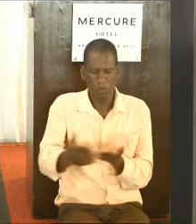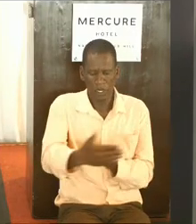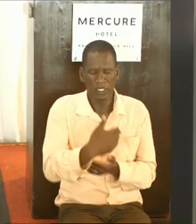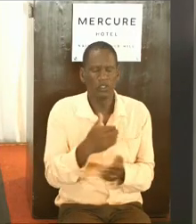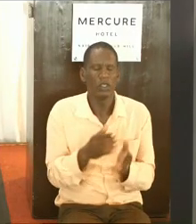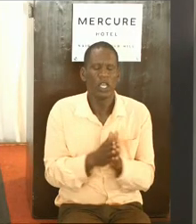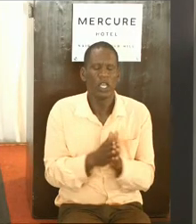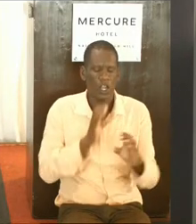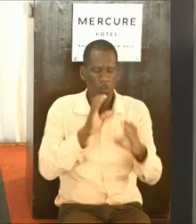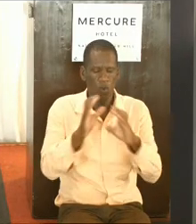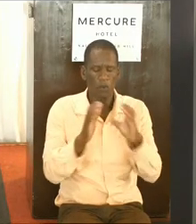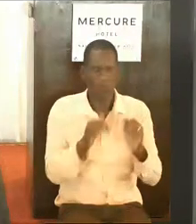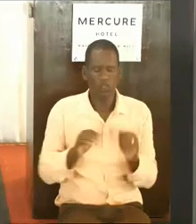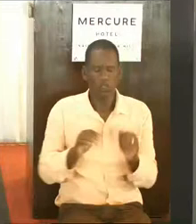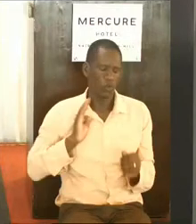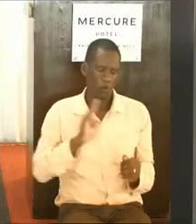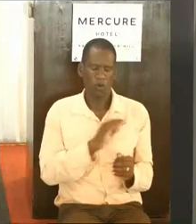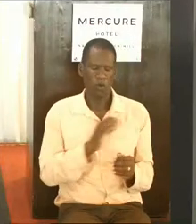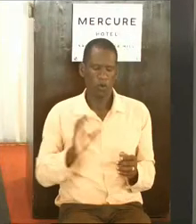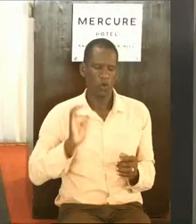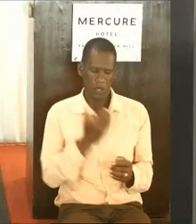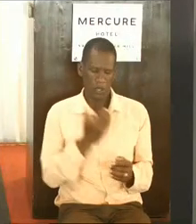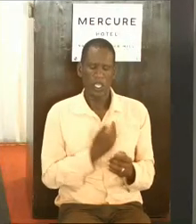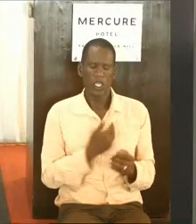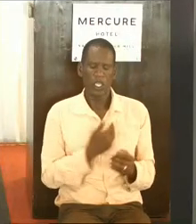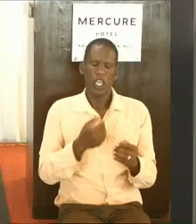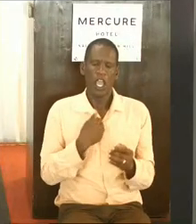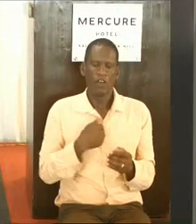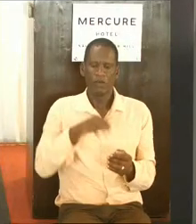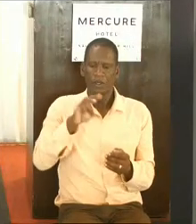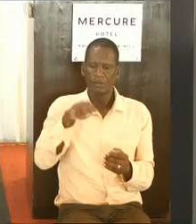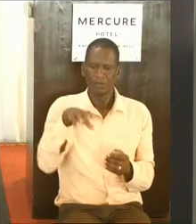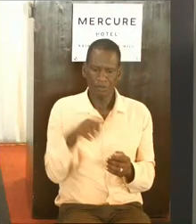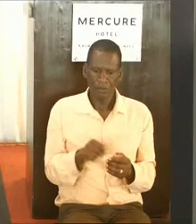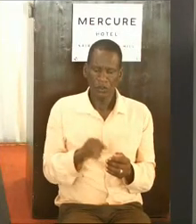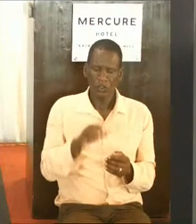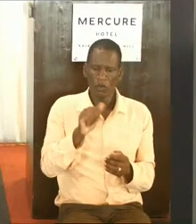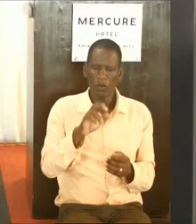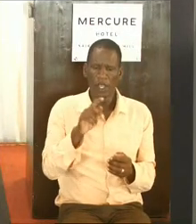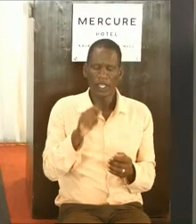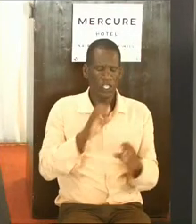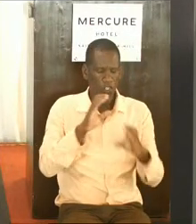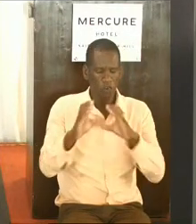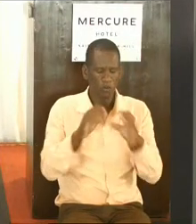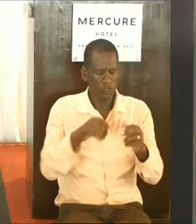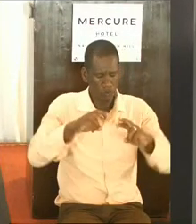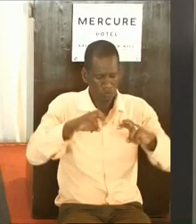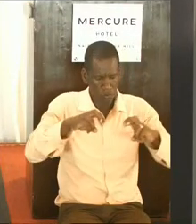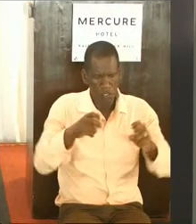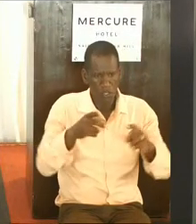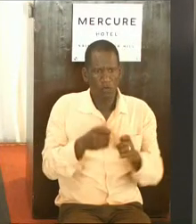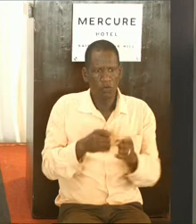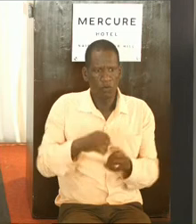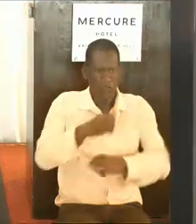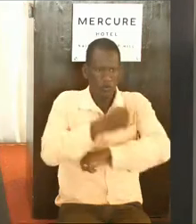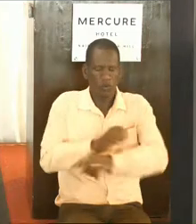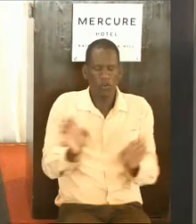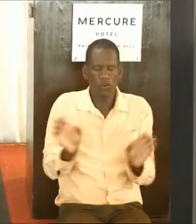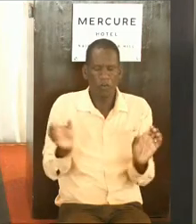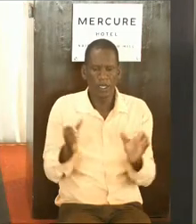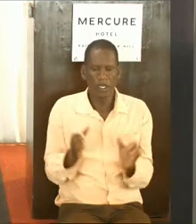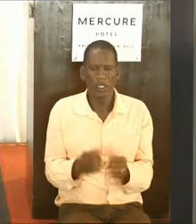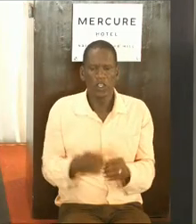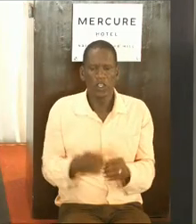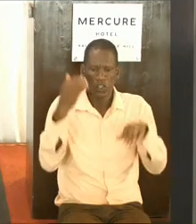and Communications board committee she holds a masters of arts in communication studies from the school of Journalism